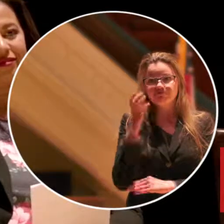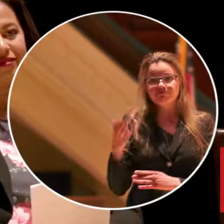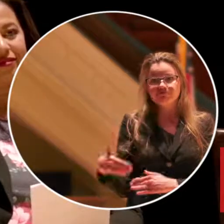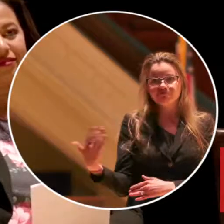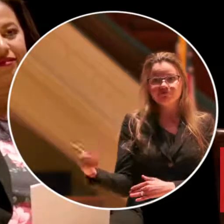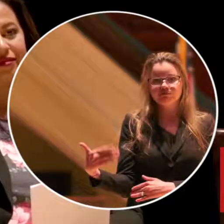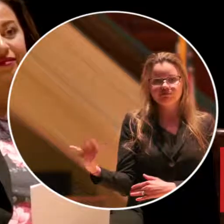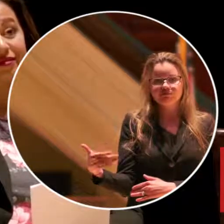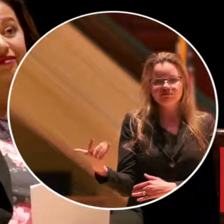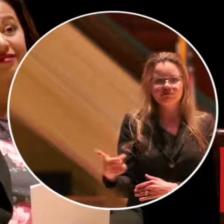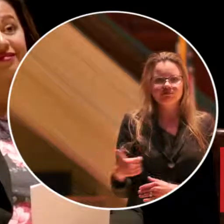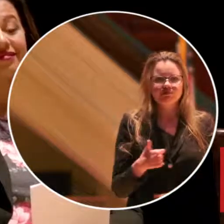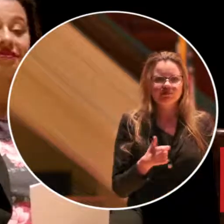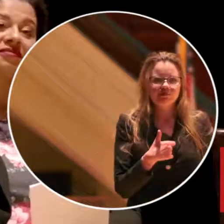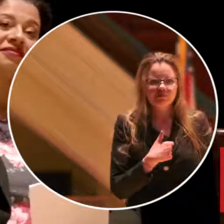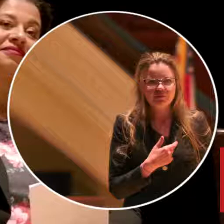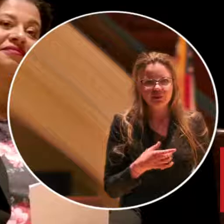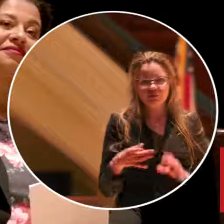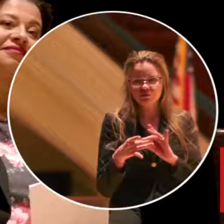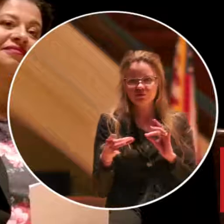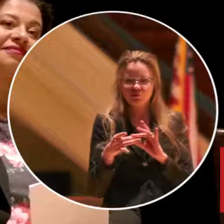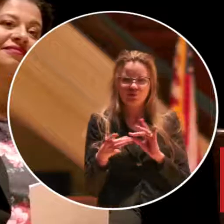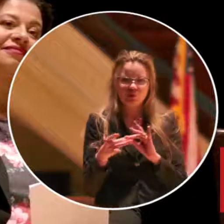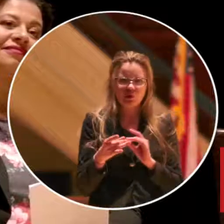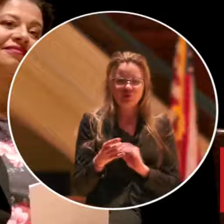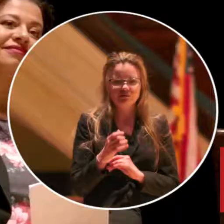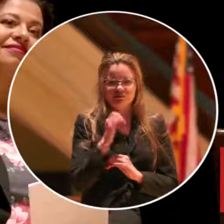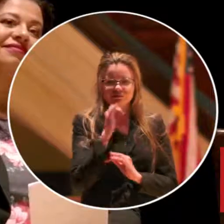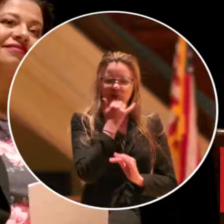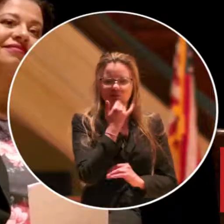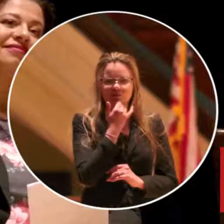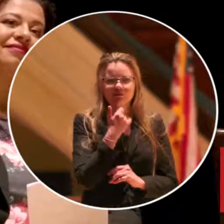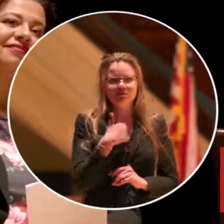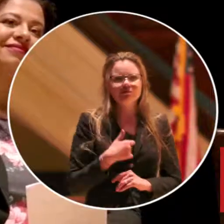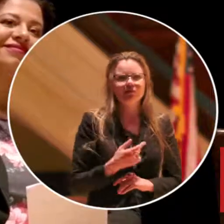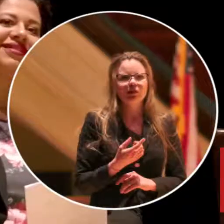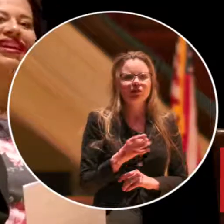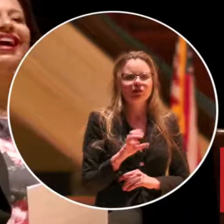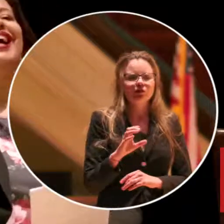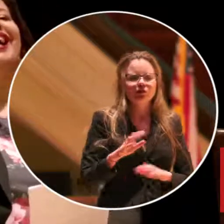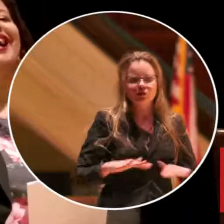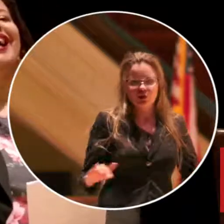Lincoln, a child who is his own lawyer has an idiot for a client.